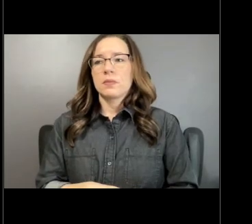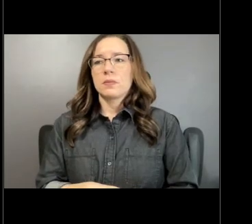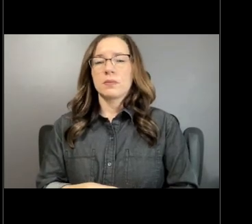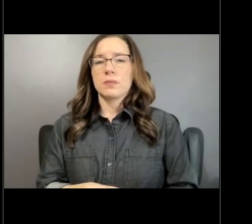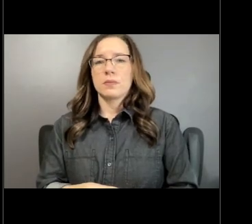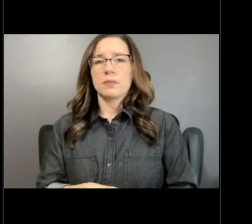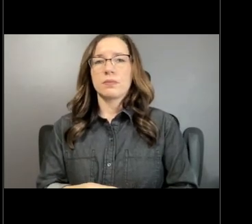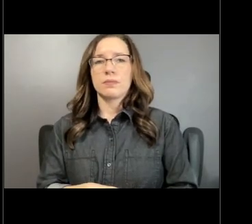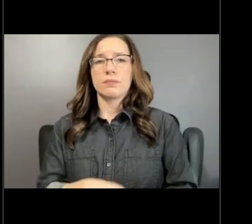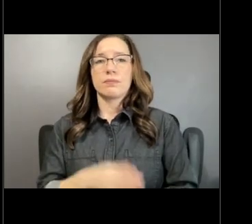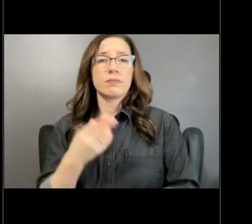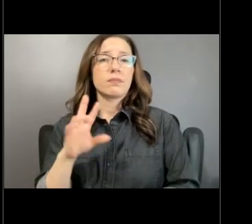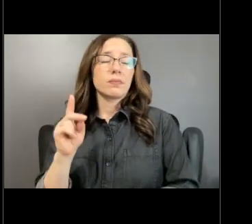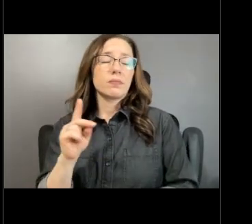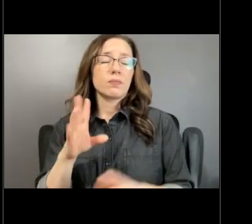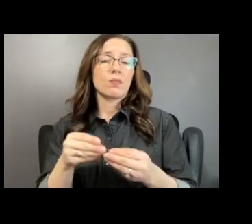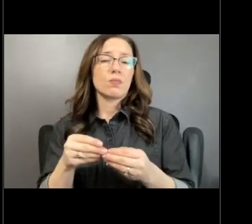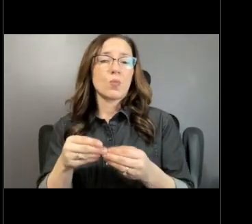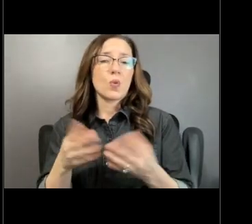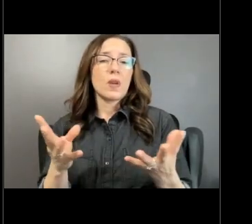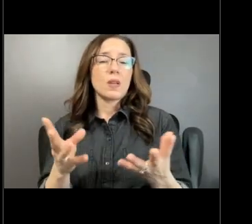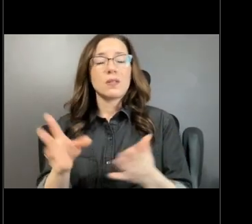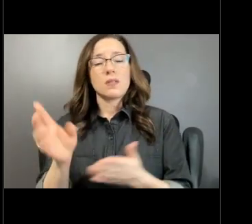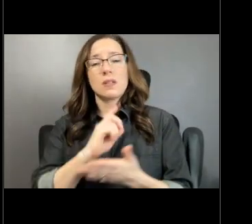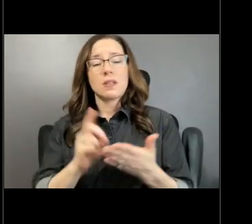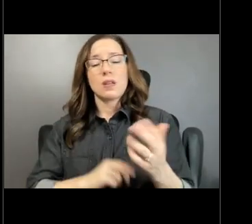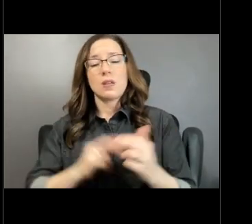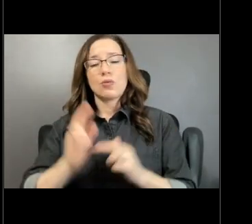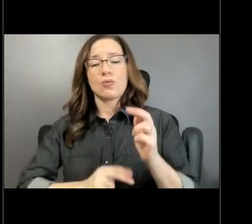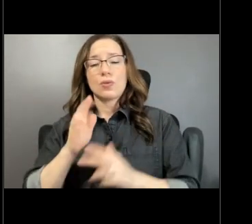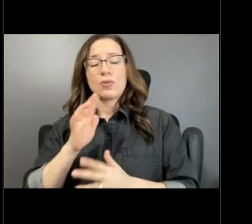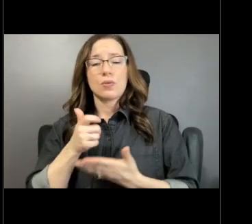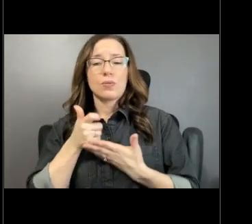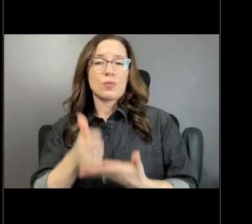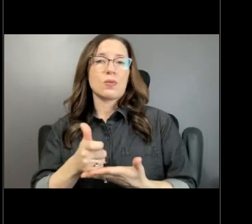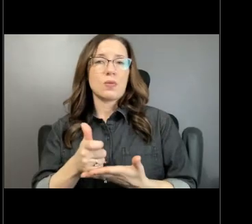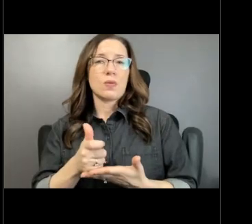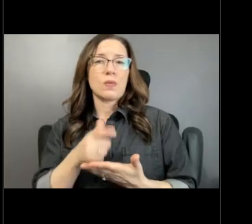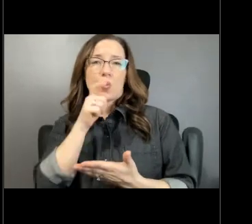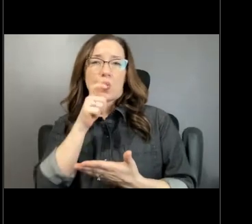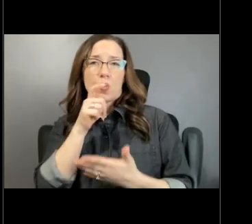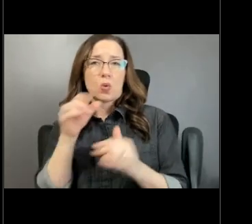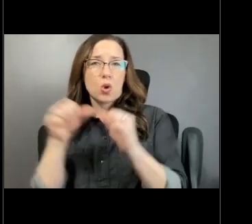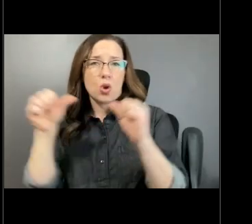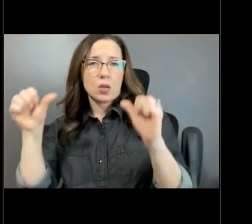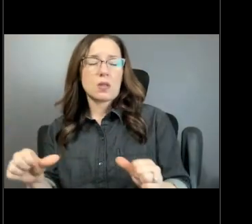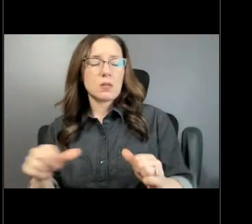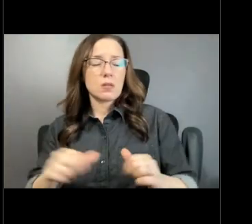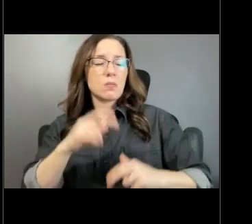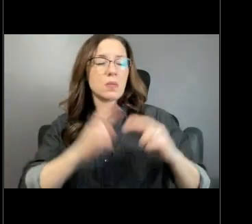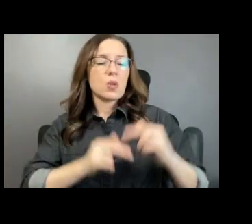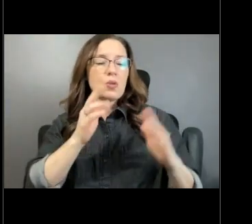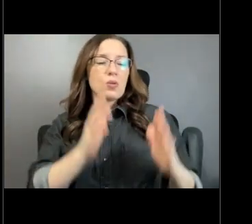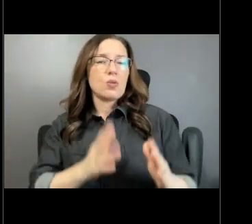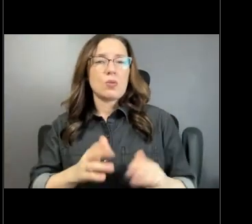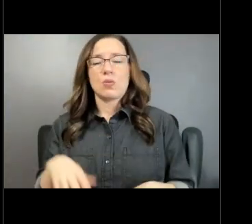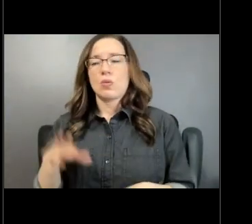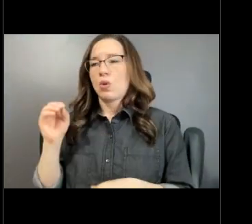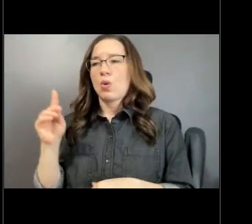HUD provides design and construction assistance to architects, builders, code